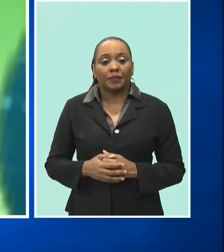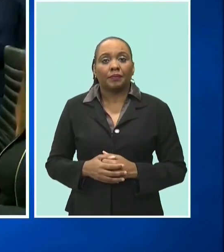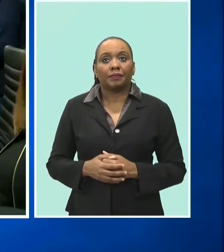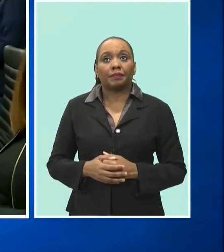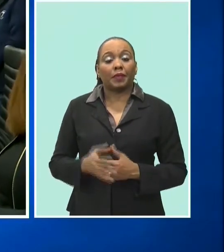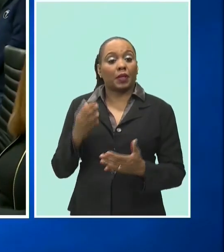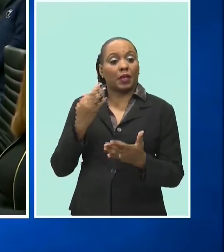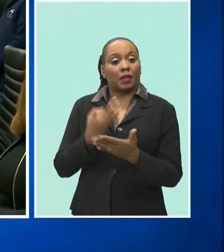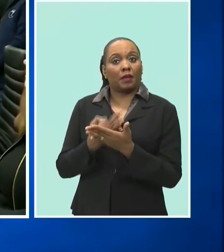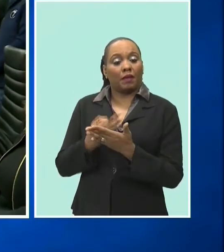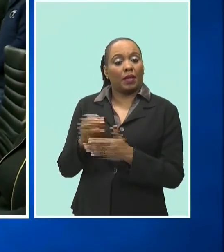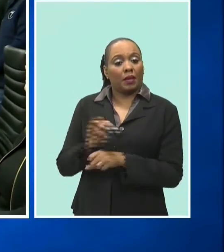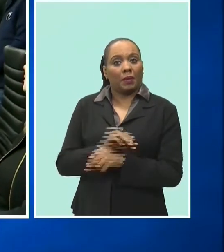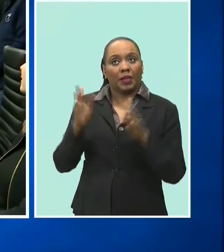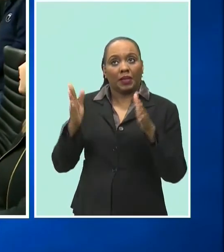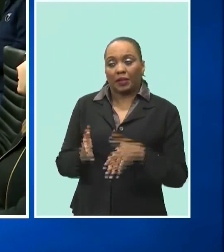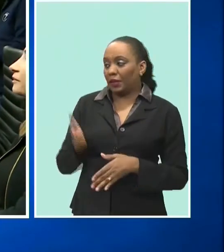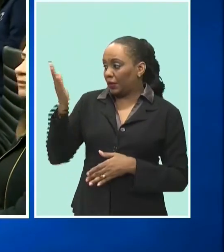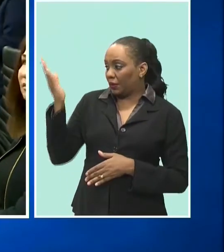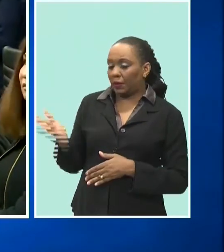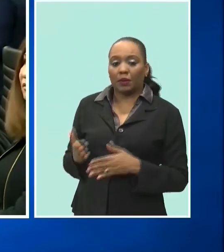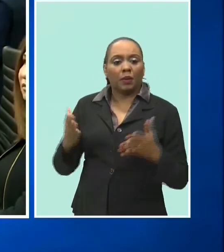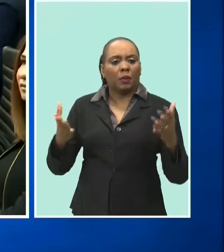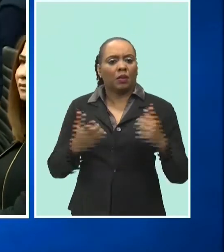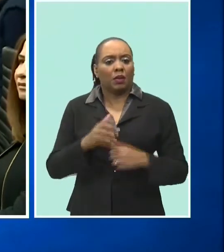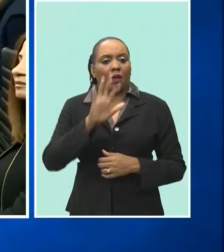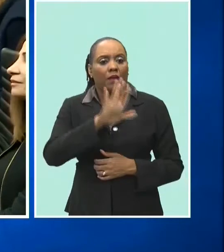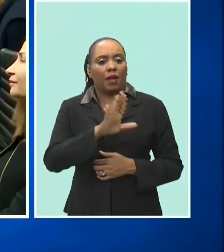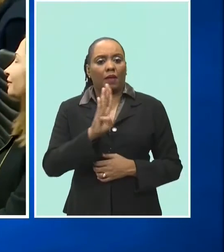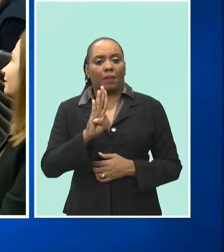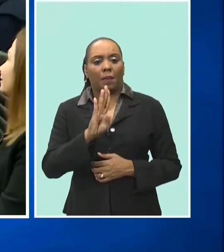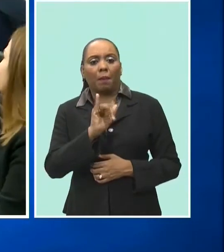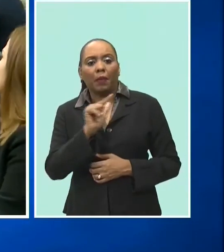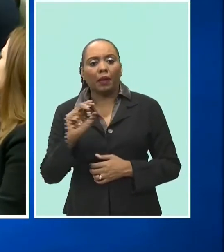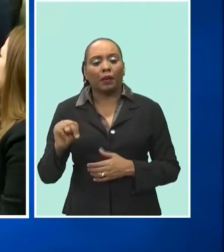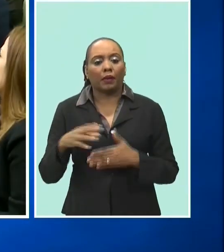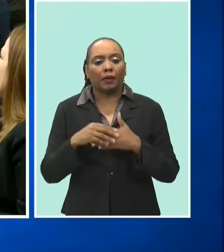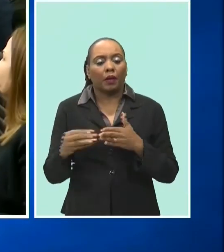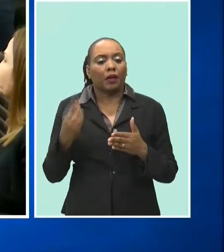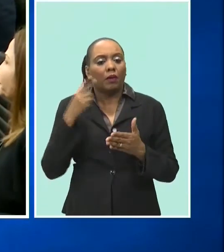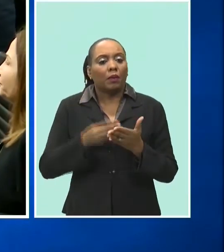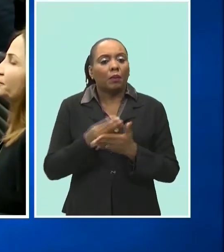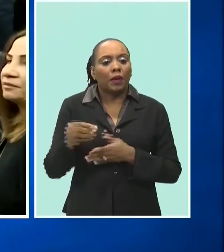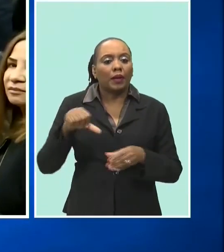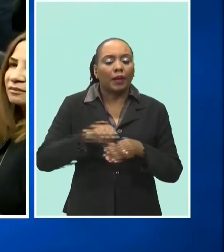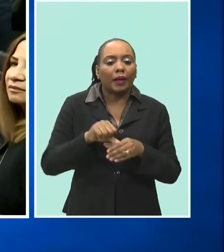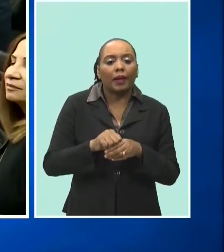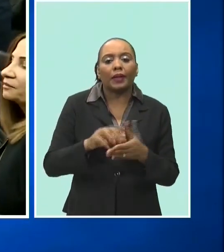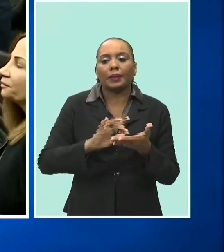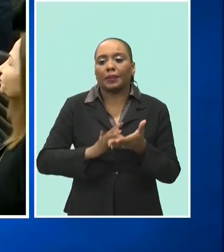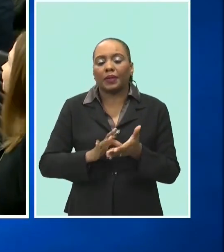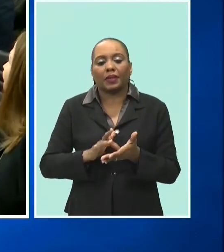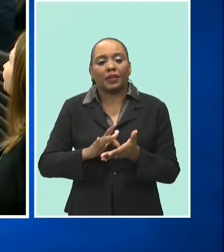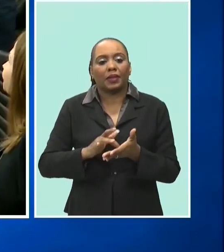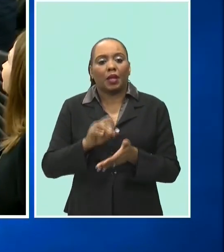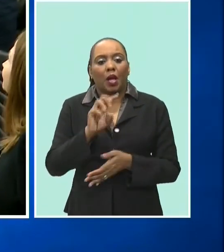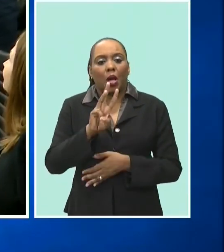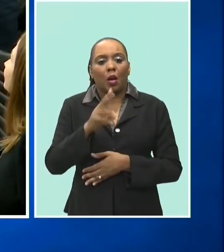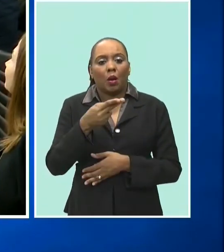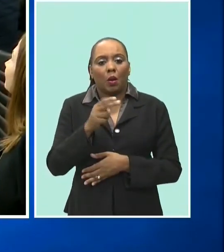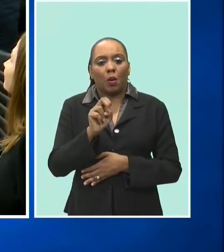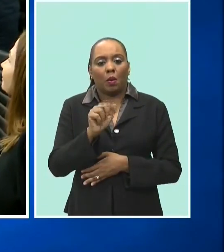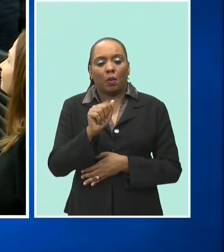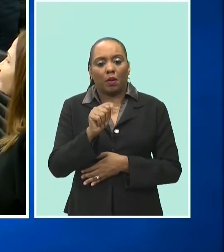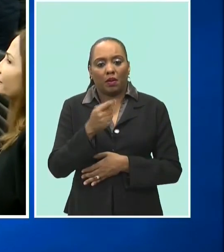minister, Ghazi Wezni, who is already seeking up to $5 billion to buy wheat, fuel and medicine, acknowledged that